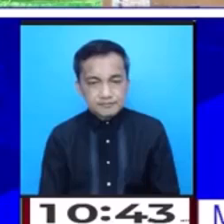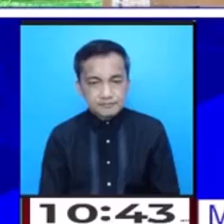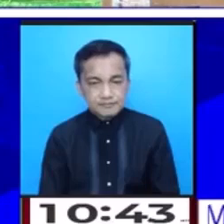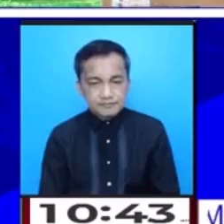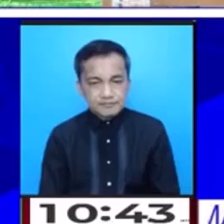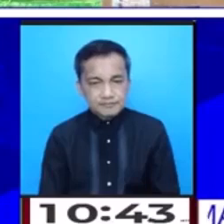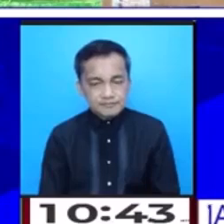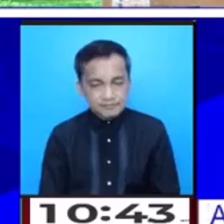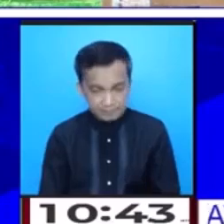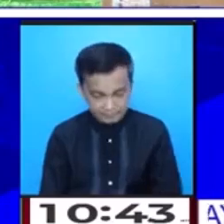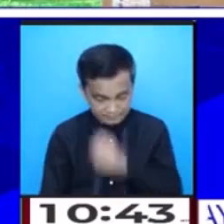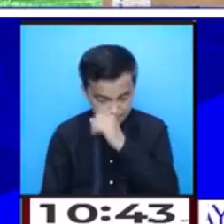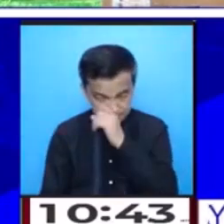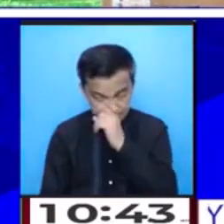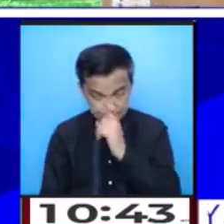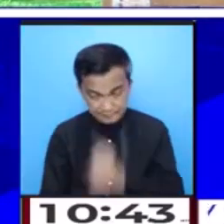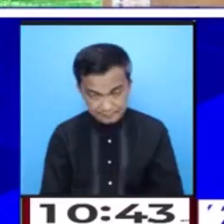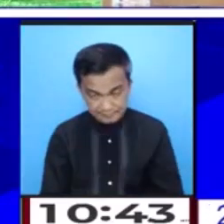in